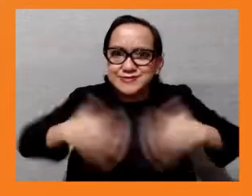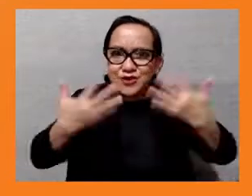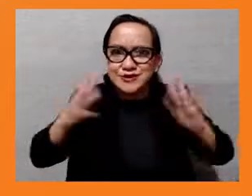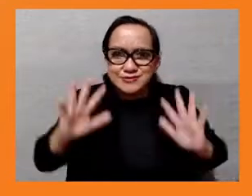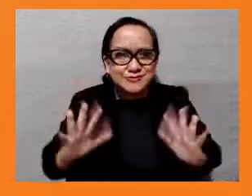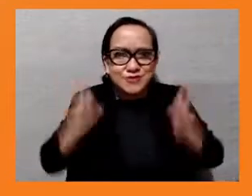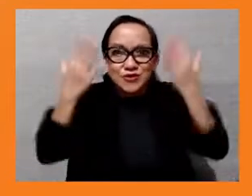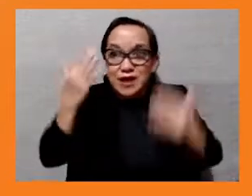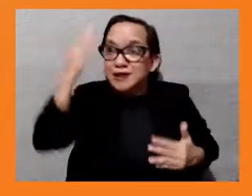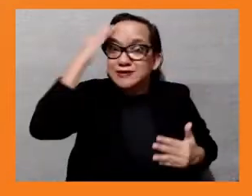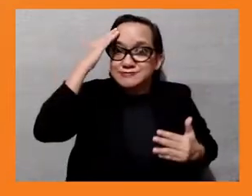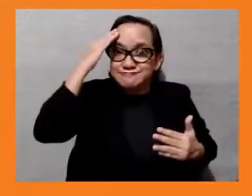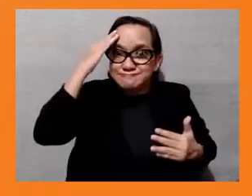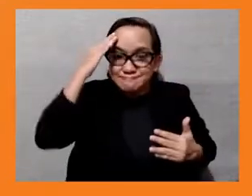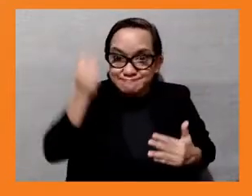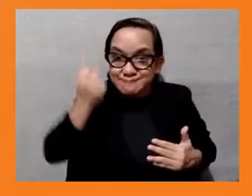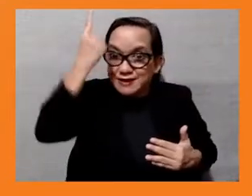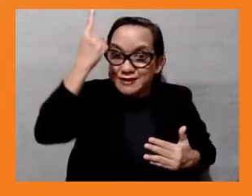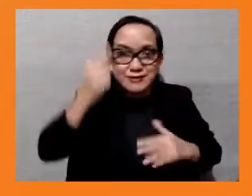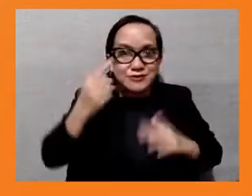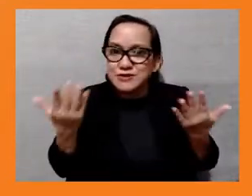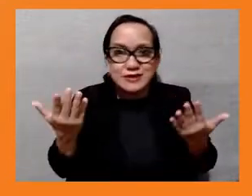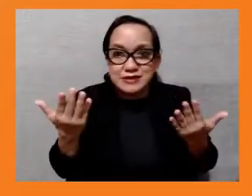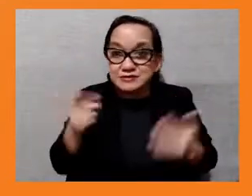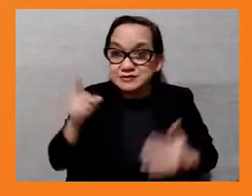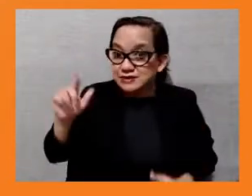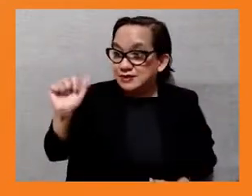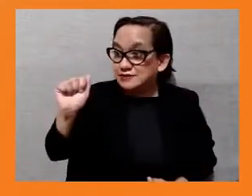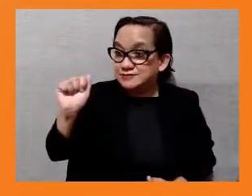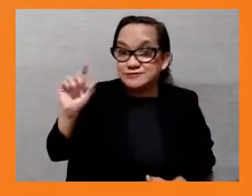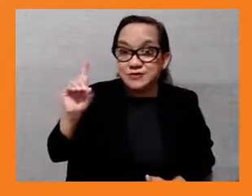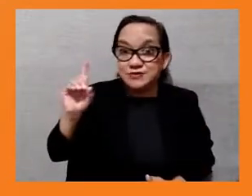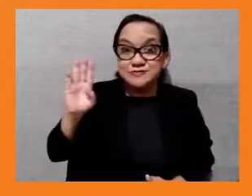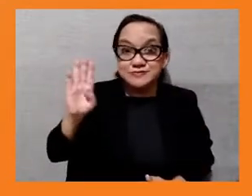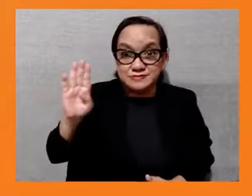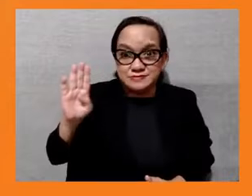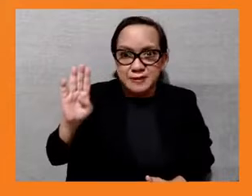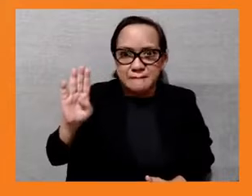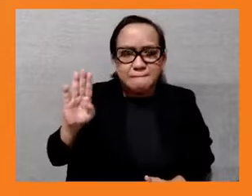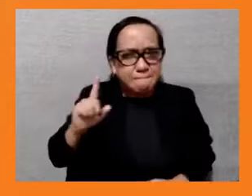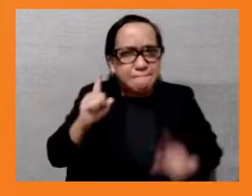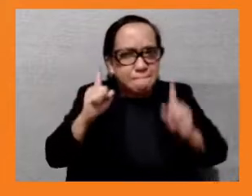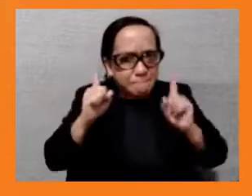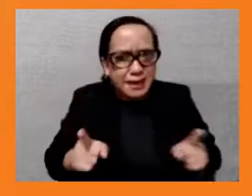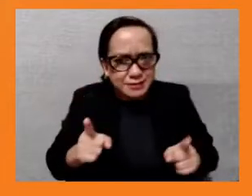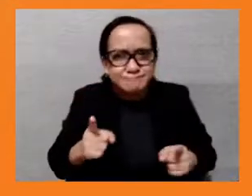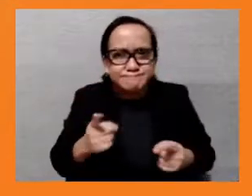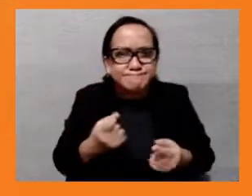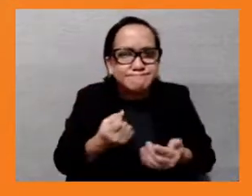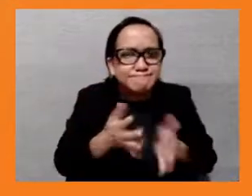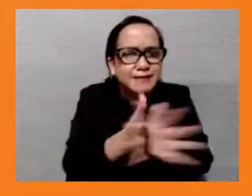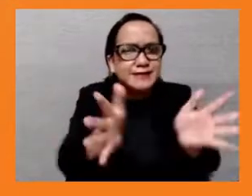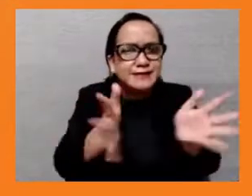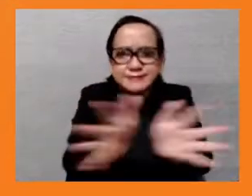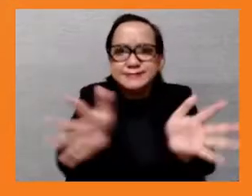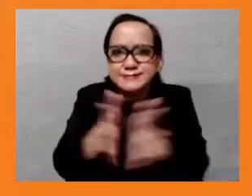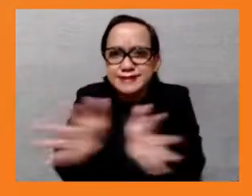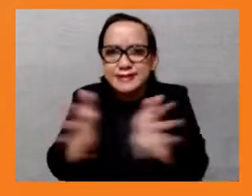engagement, information disclosure, and grievance redress mechanisms. You know, this is really critical because one of the things that we have